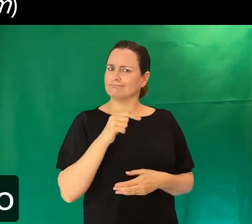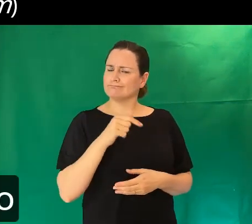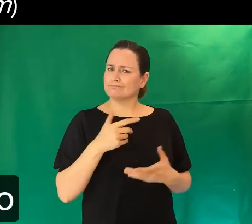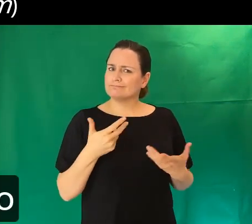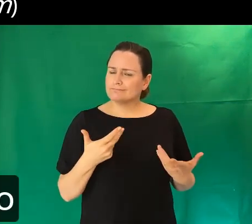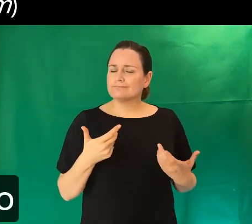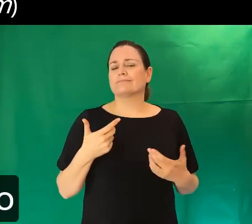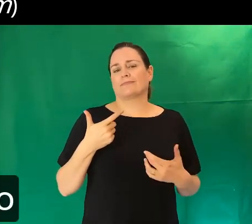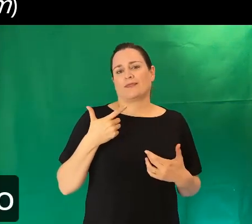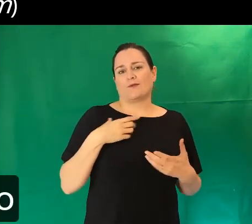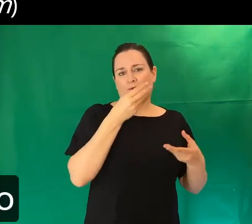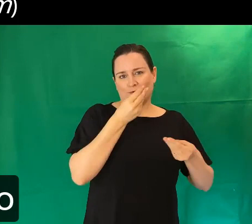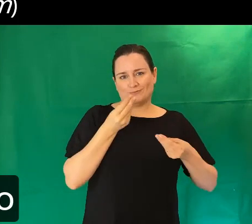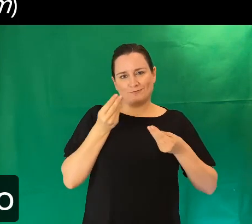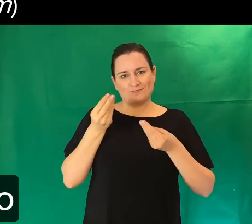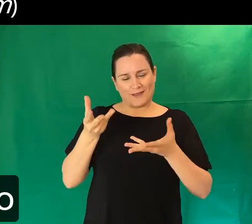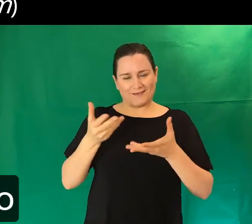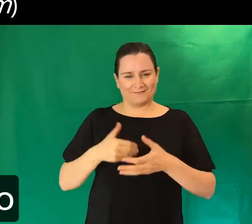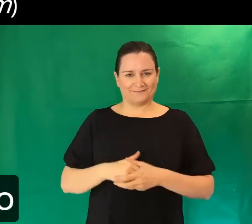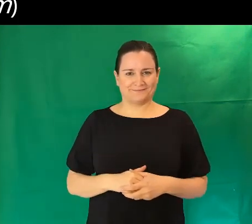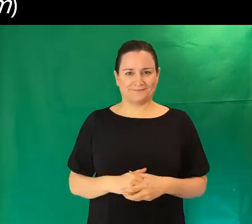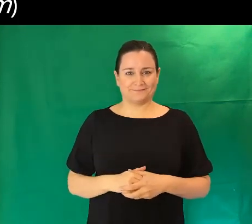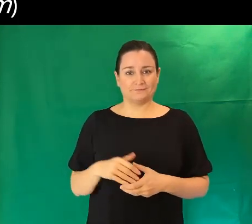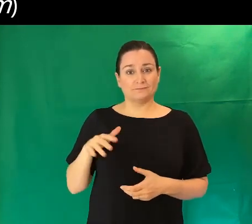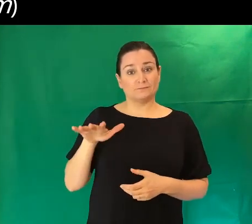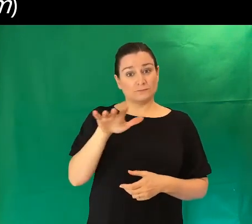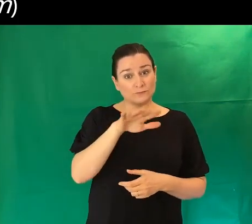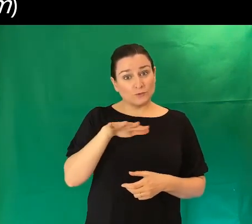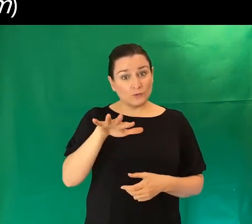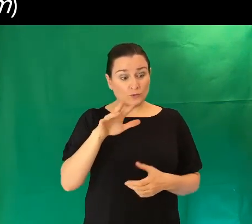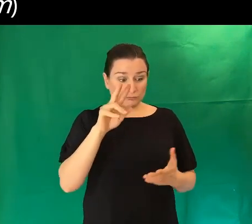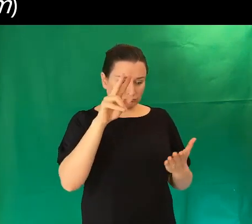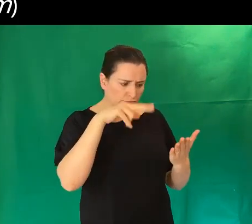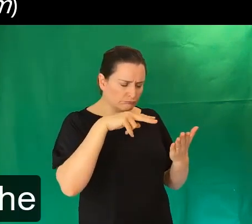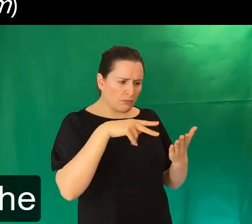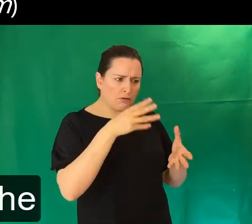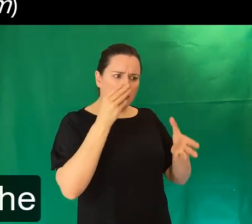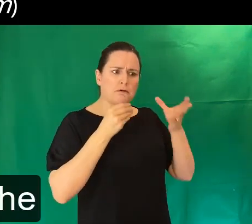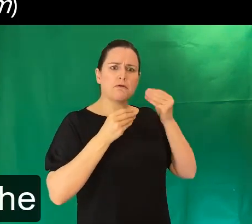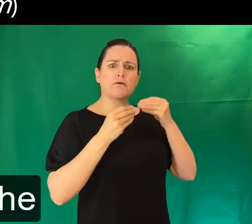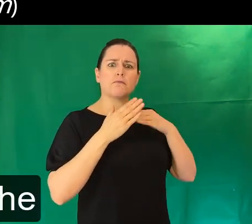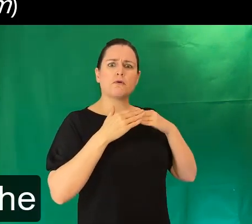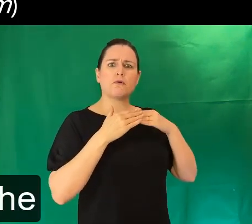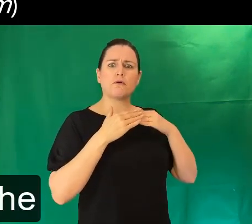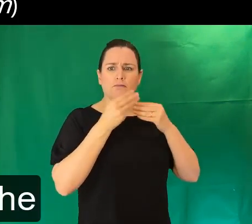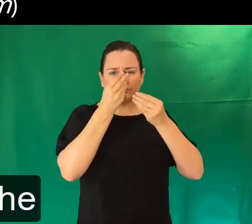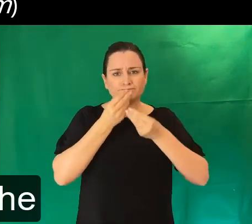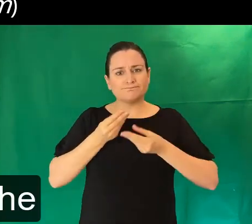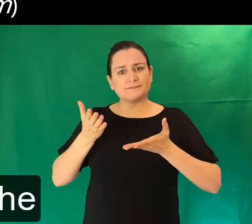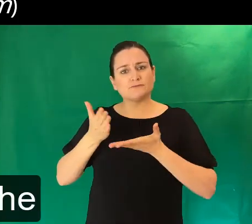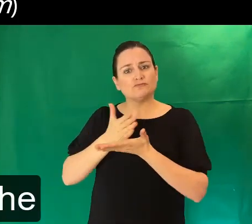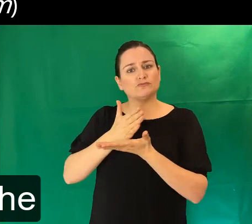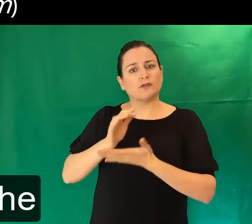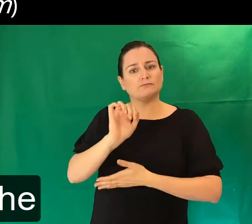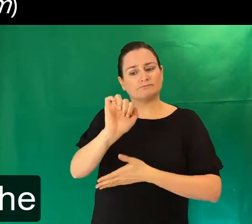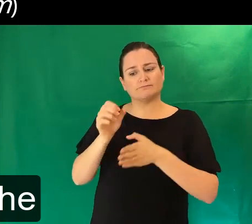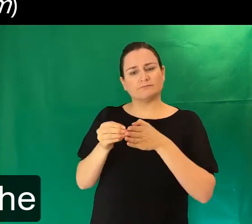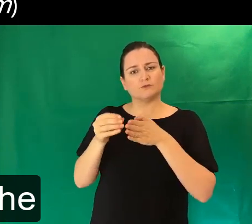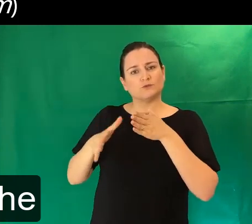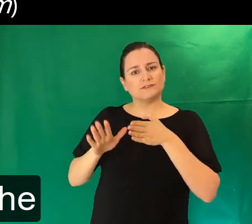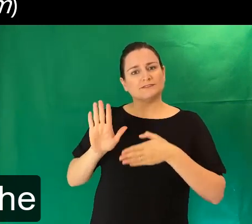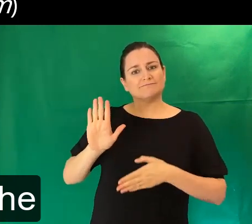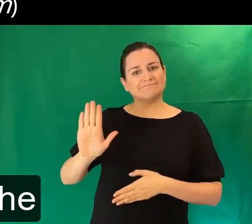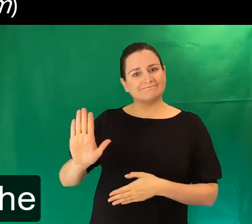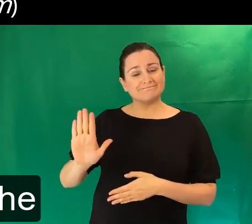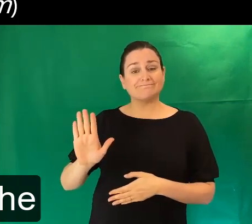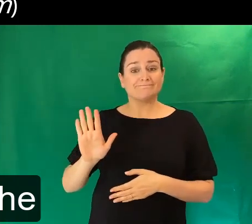but also to give this information on to your students, because the more knowledge everyone has, the